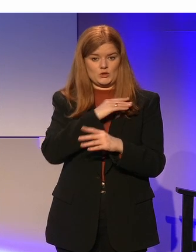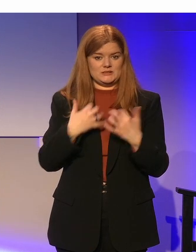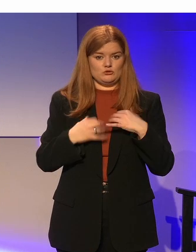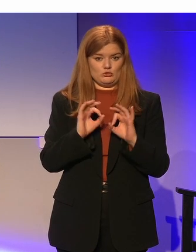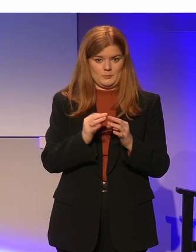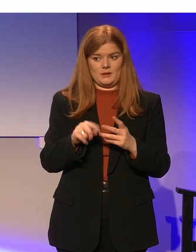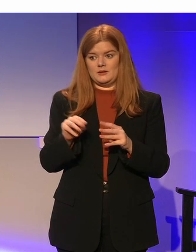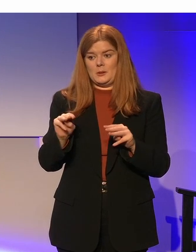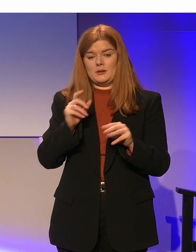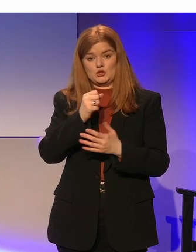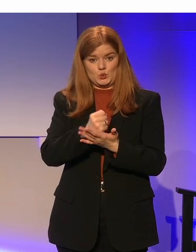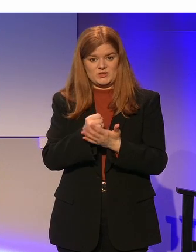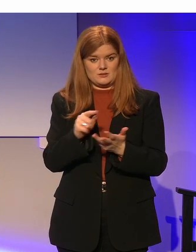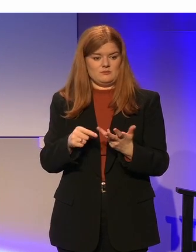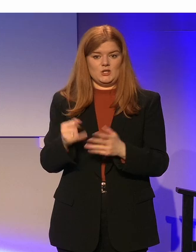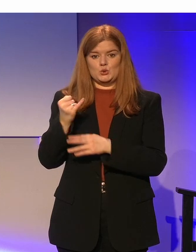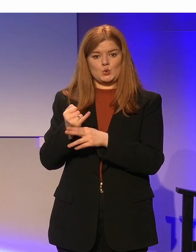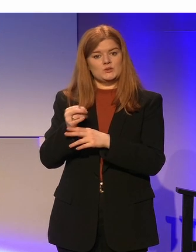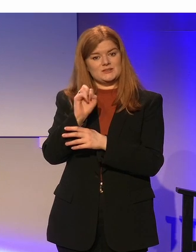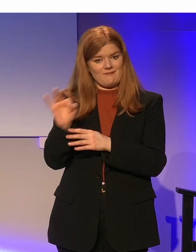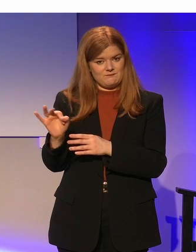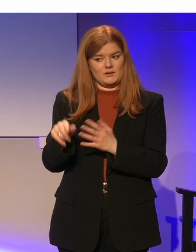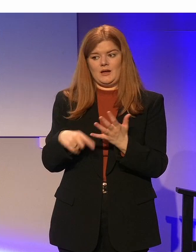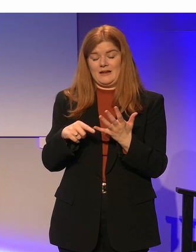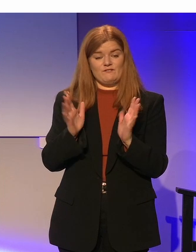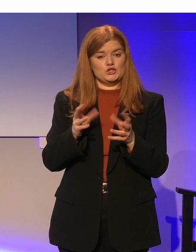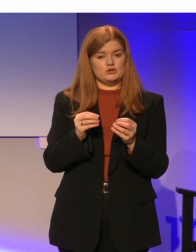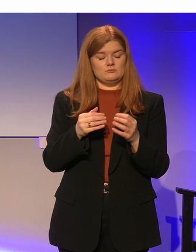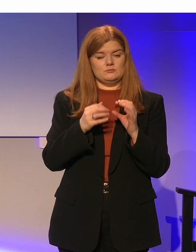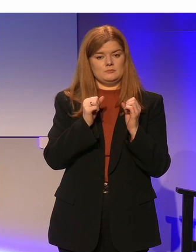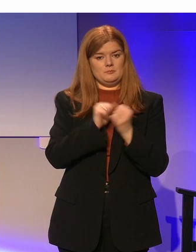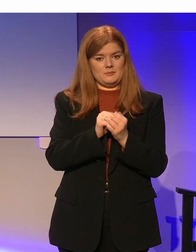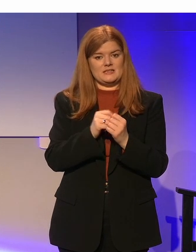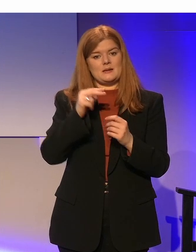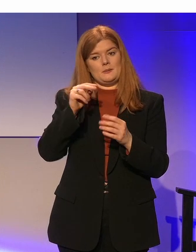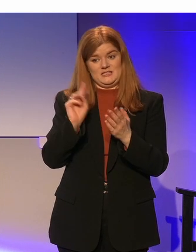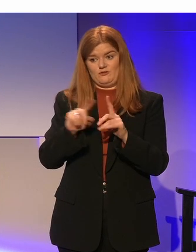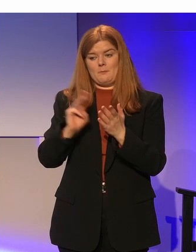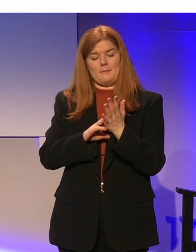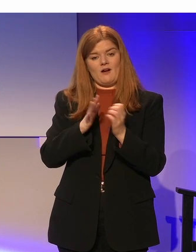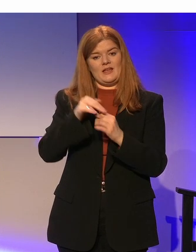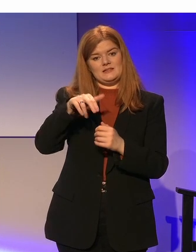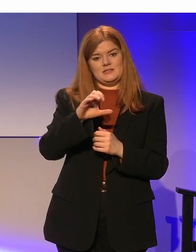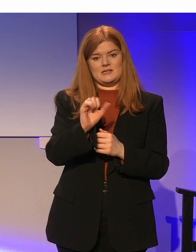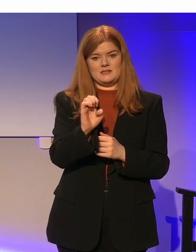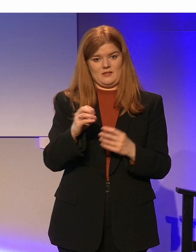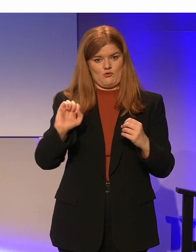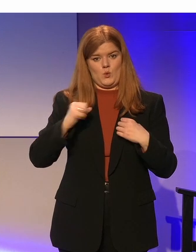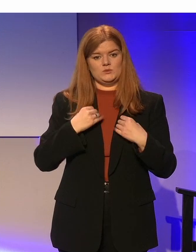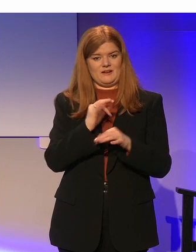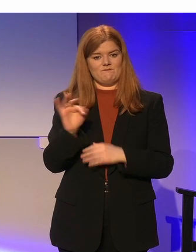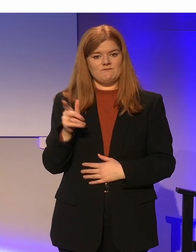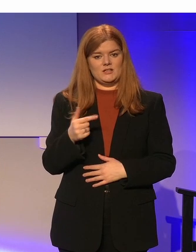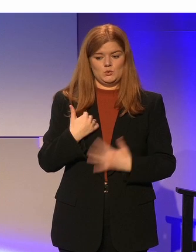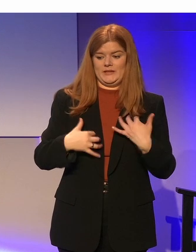group, pupils themselves, school staff, and we also engaged members of the NCSE's own staff. So